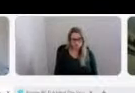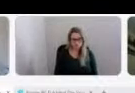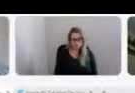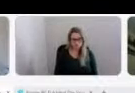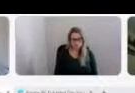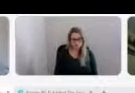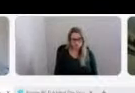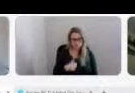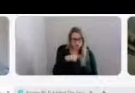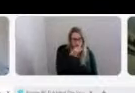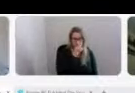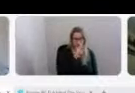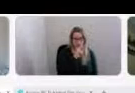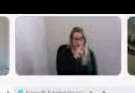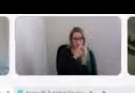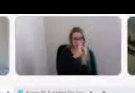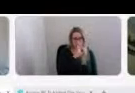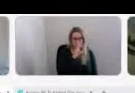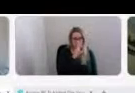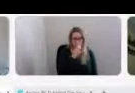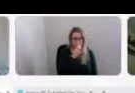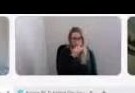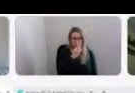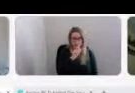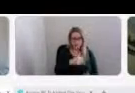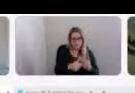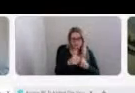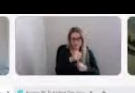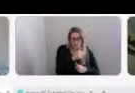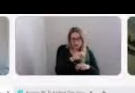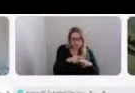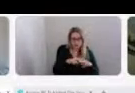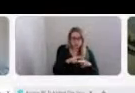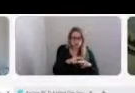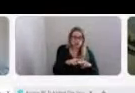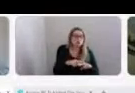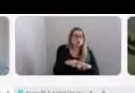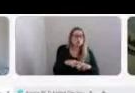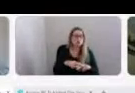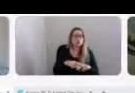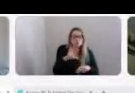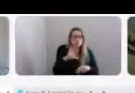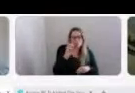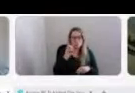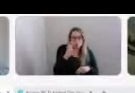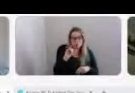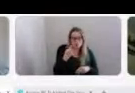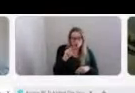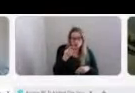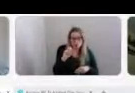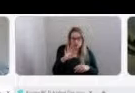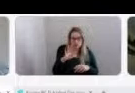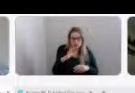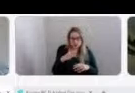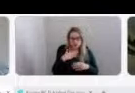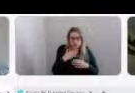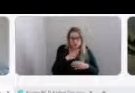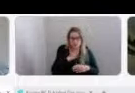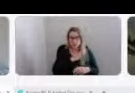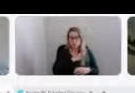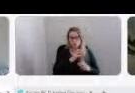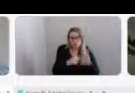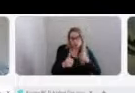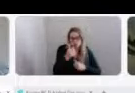i am lena fowler the vice chair of the coconino county board of supervisors thank you so much for this